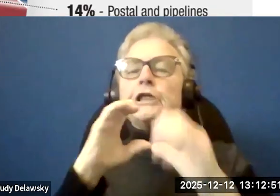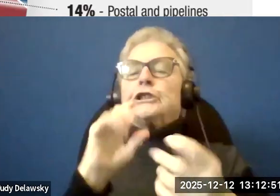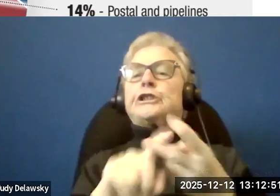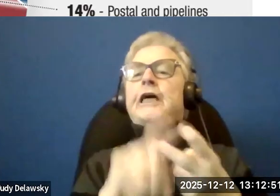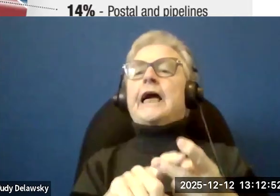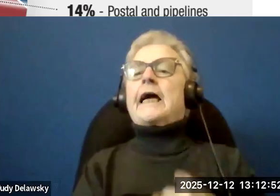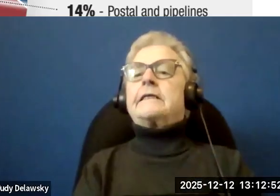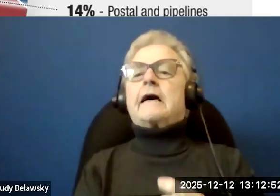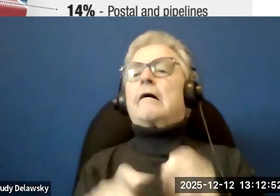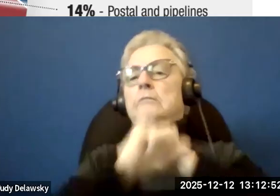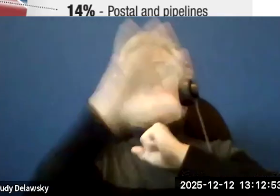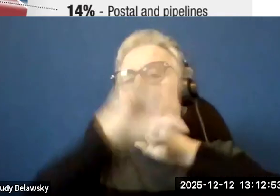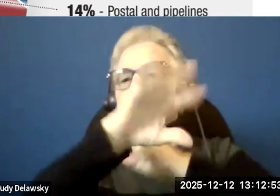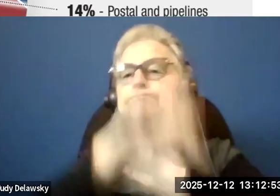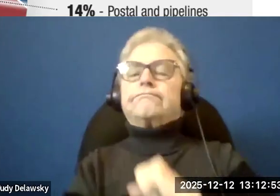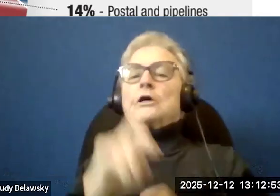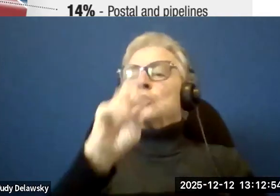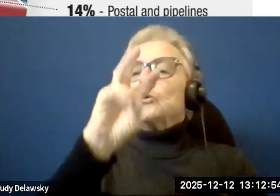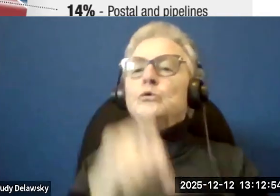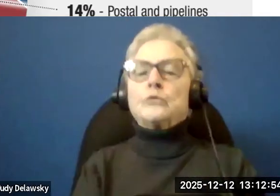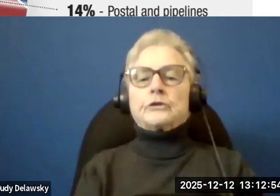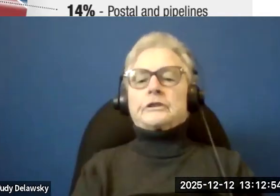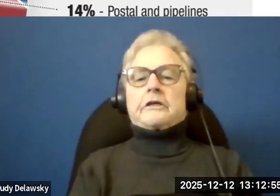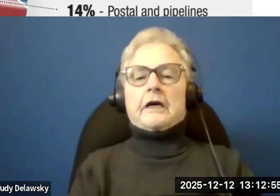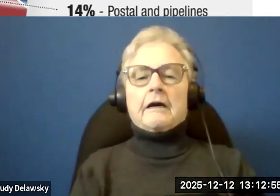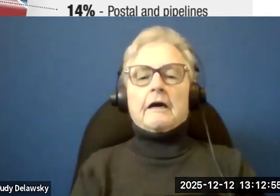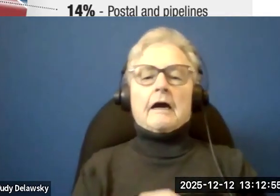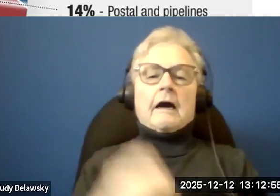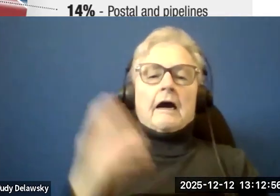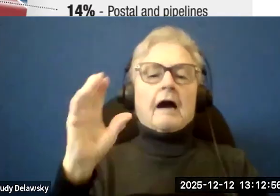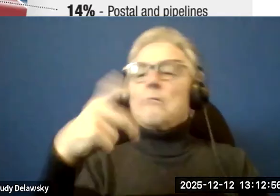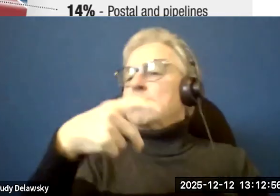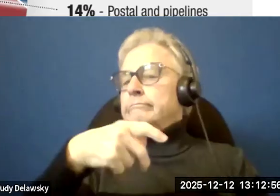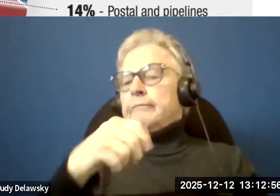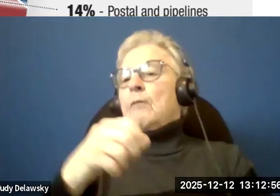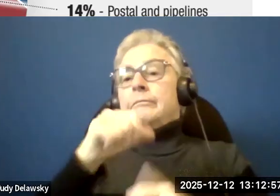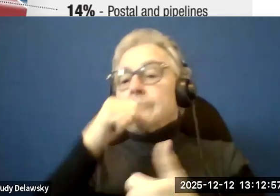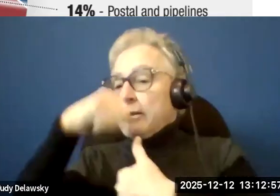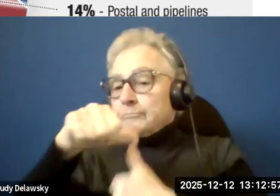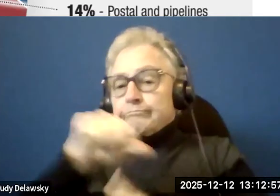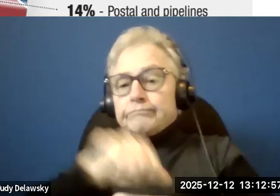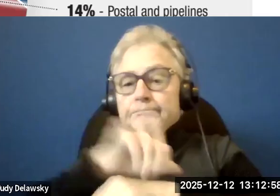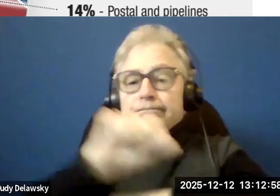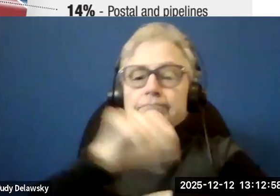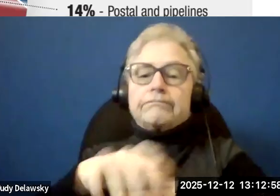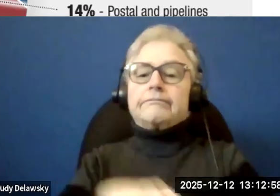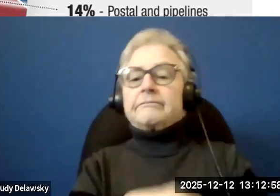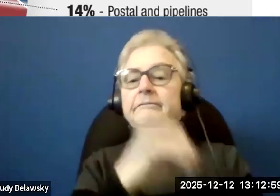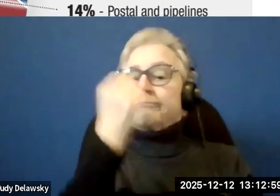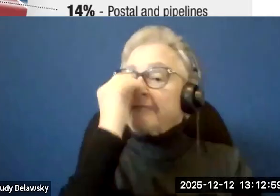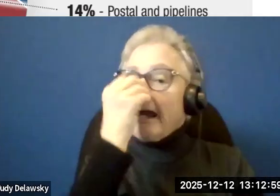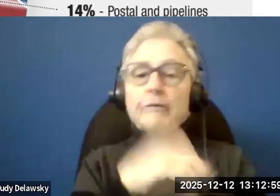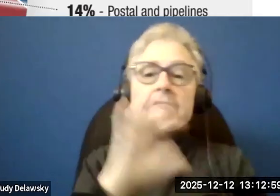postal services, feed, flour, seed, and grain. You can tell we're an agricultural country, as well